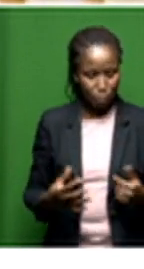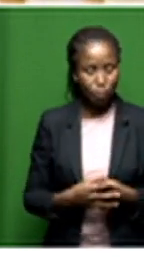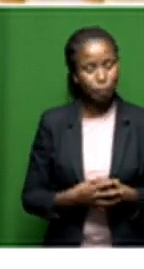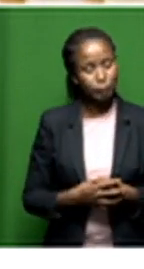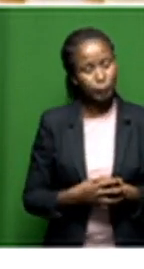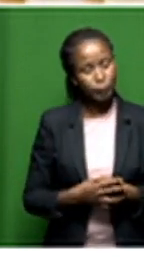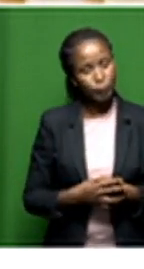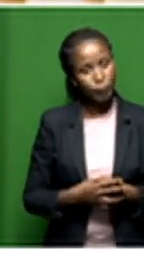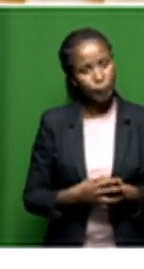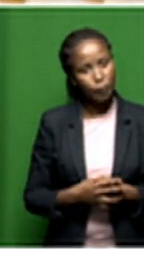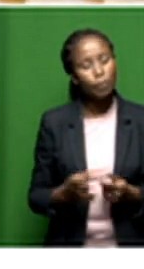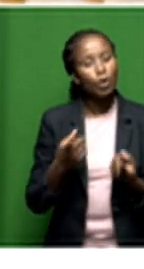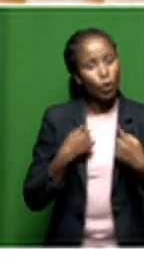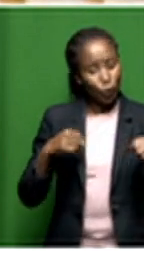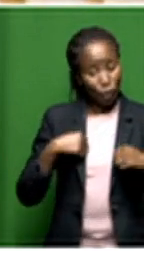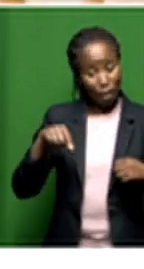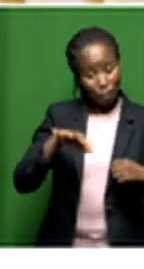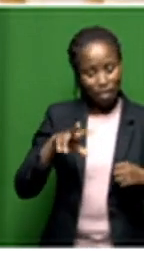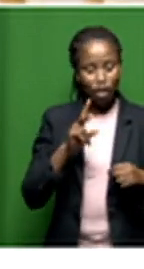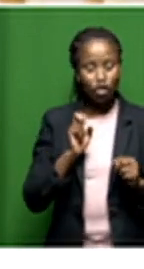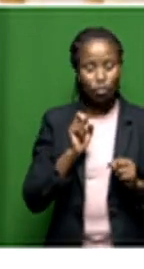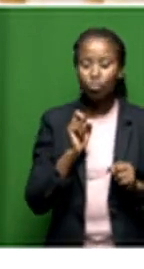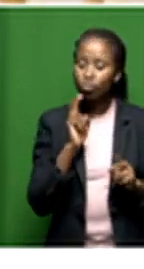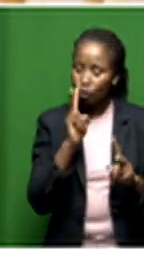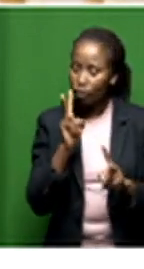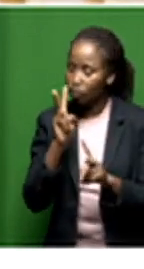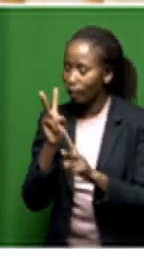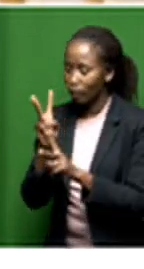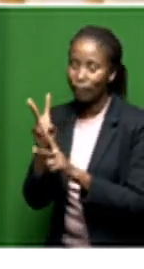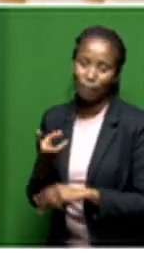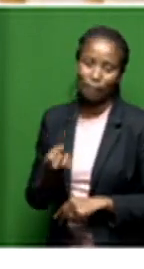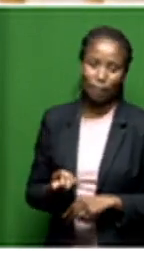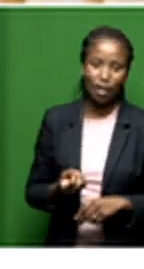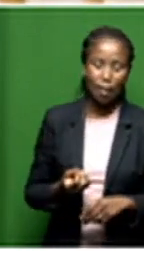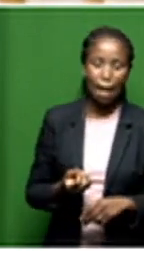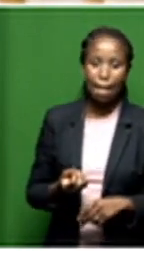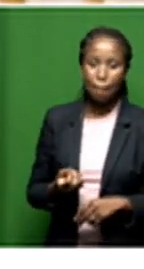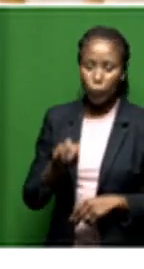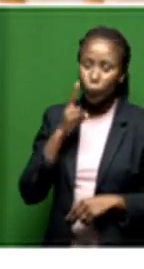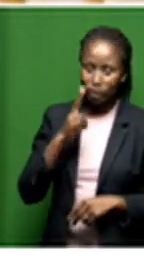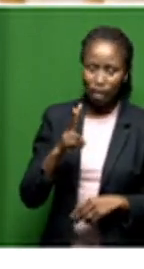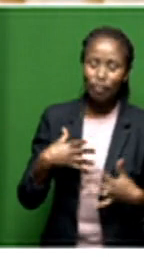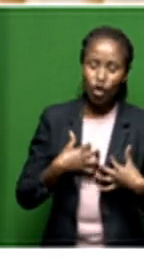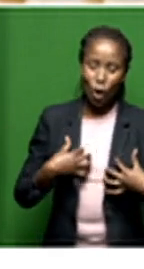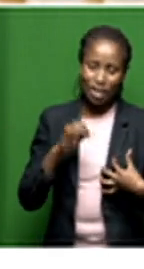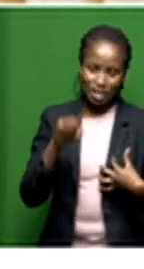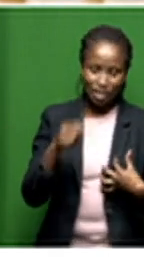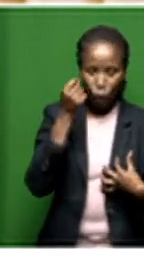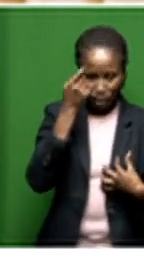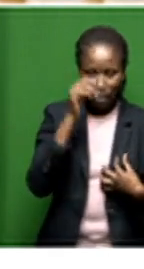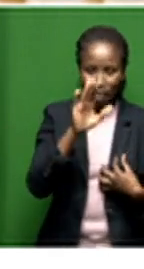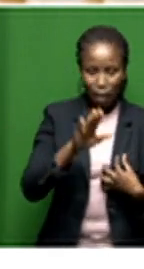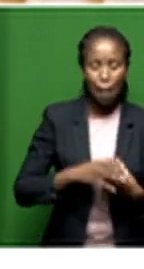and we travel those areas at times. We may not be there living physically, but we see the frustration. But the one issue